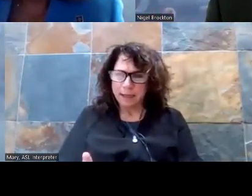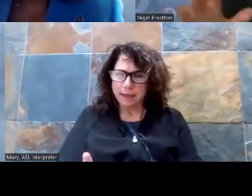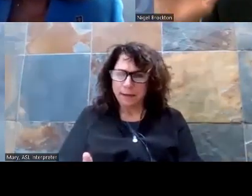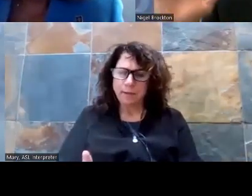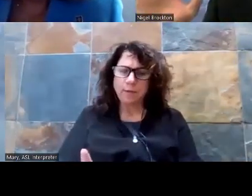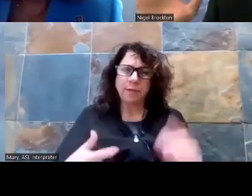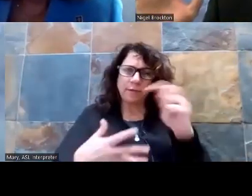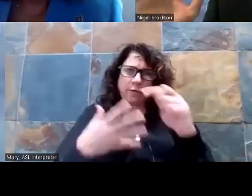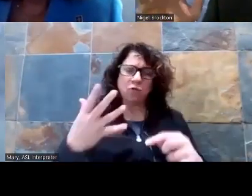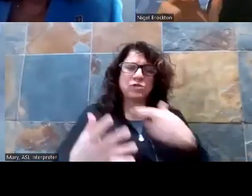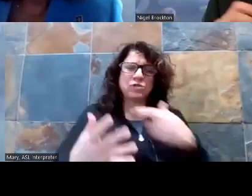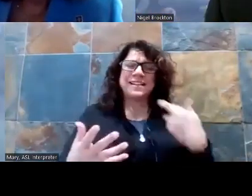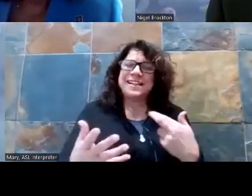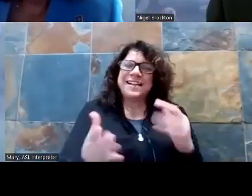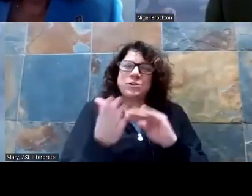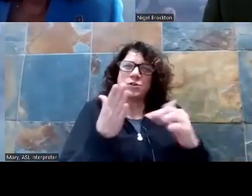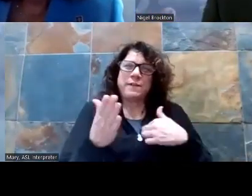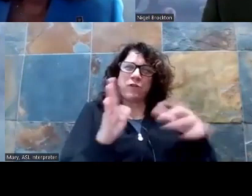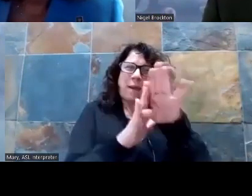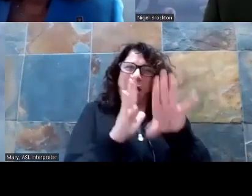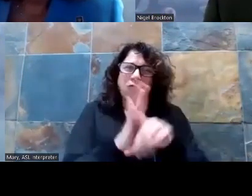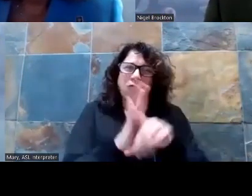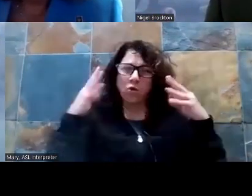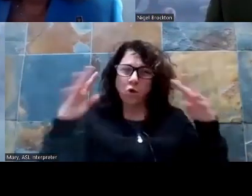factors, excuse me for the background noise,